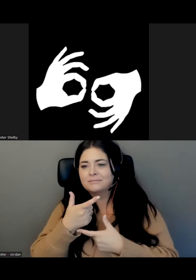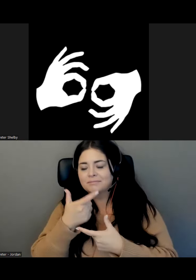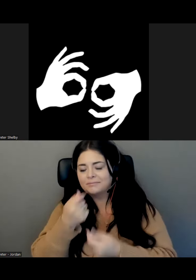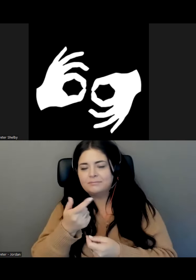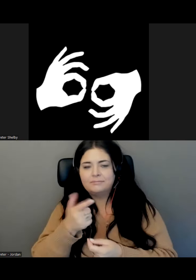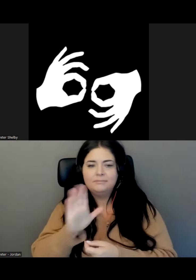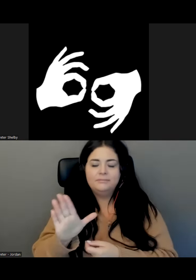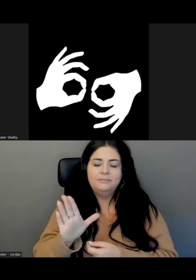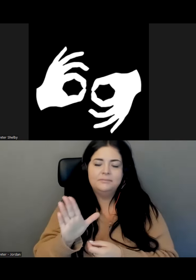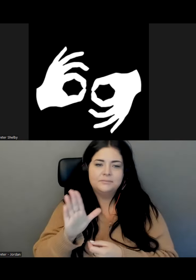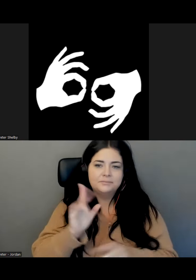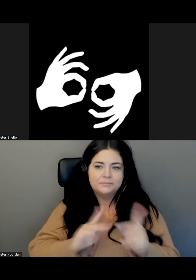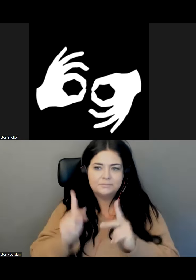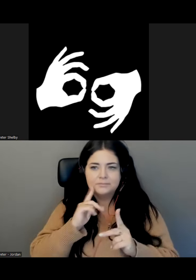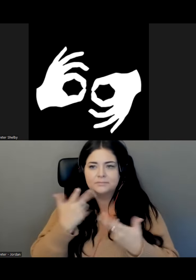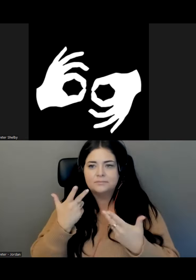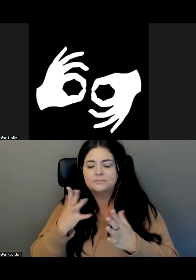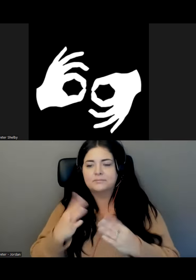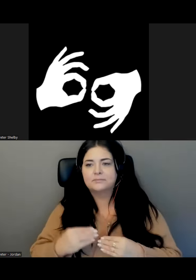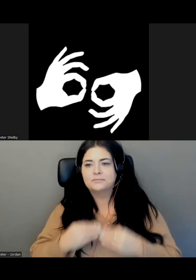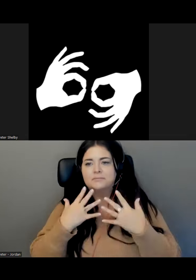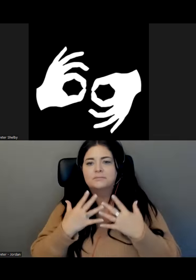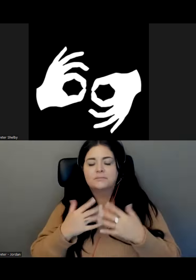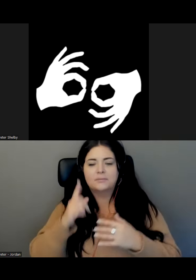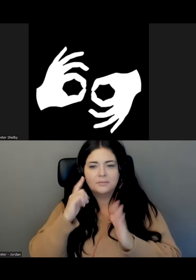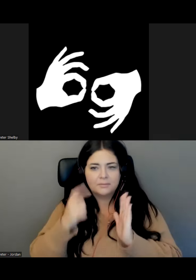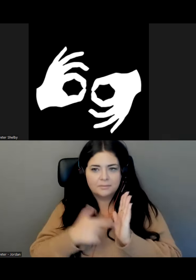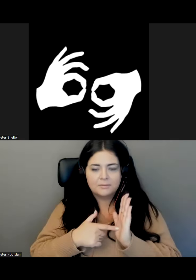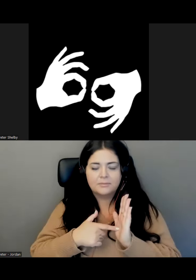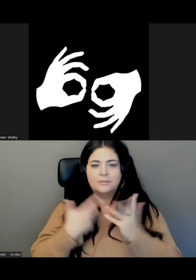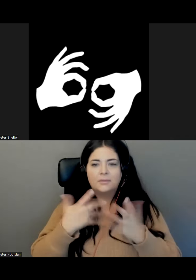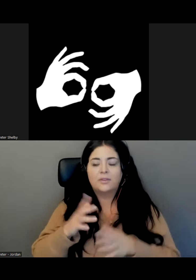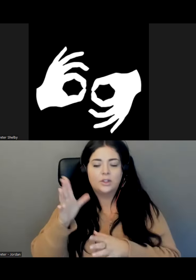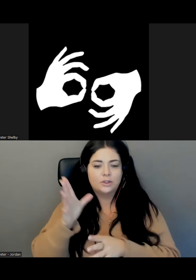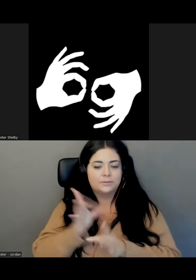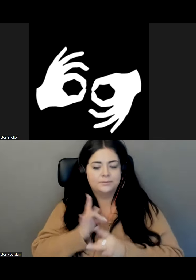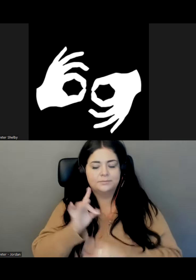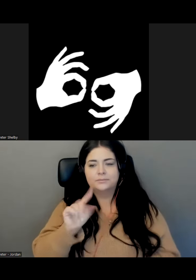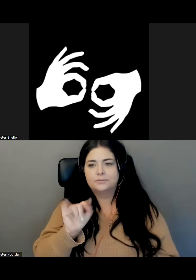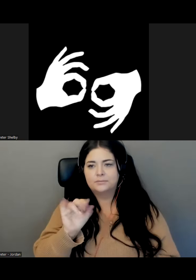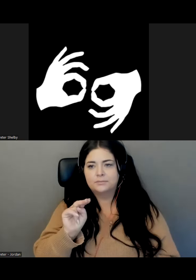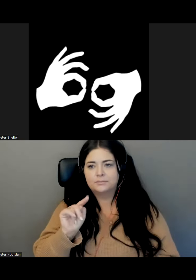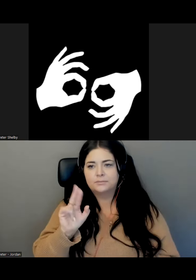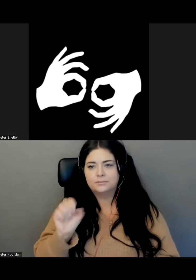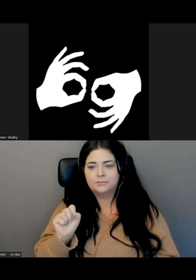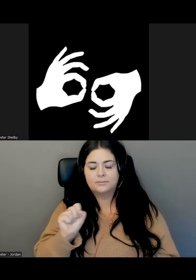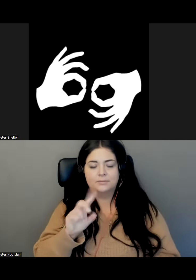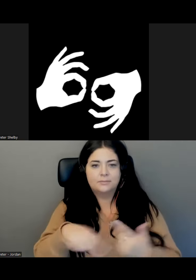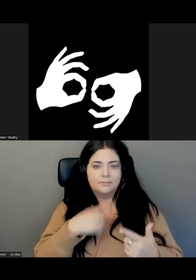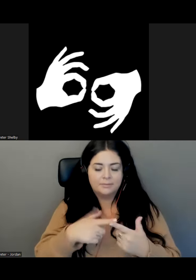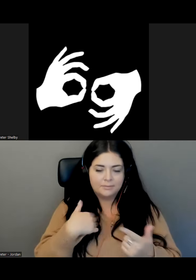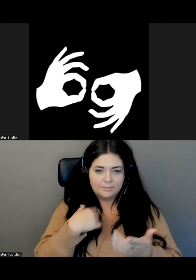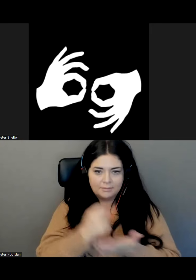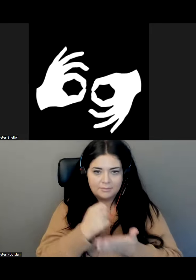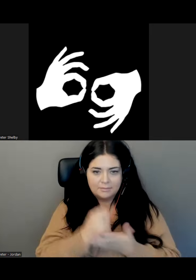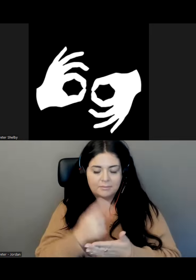about how their lives have changed after hearing and tinnitus treatment. She generally cares about her patients and will go above